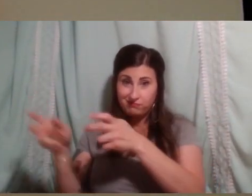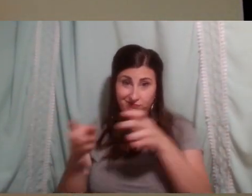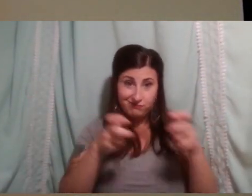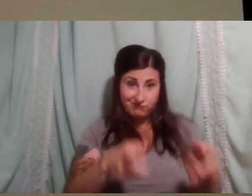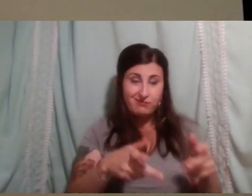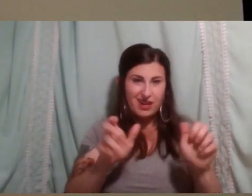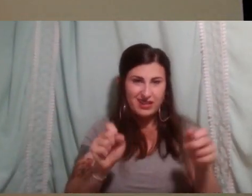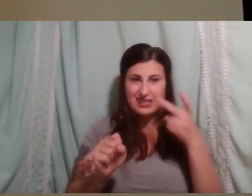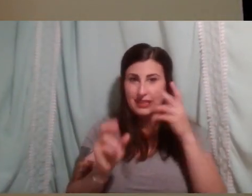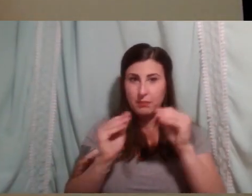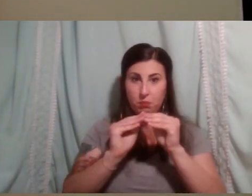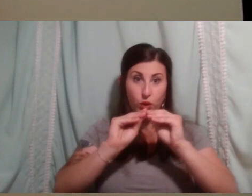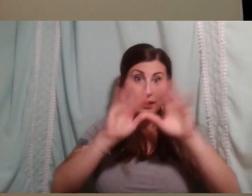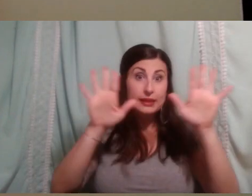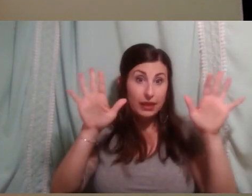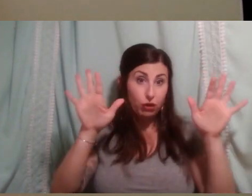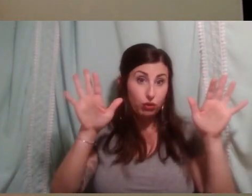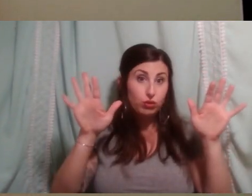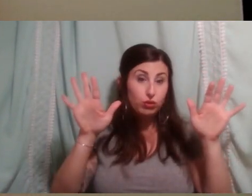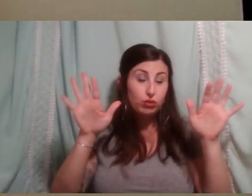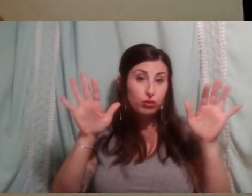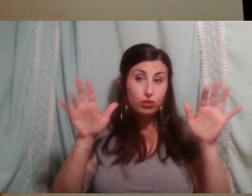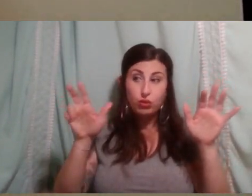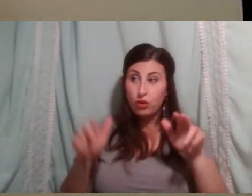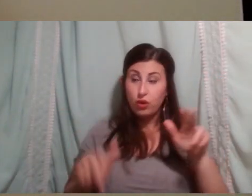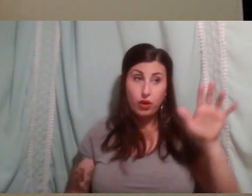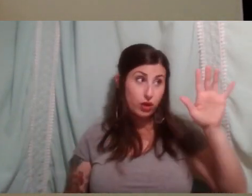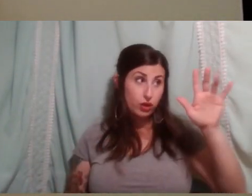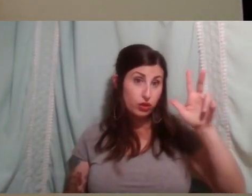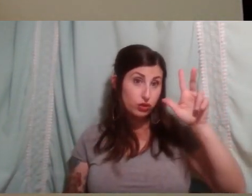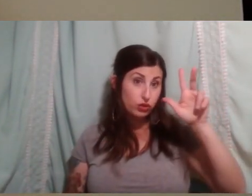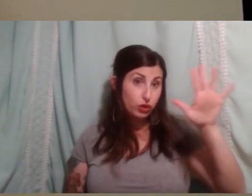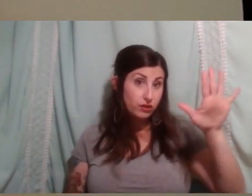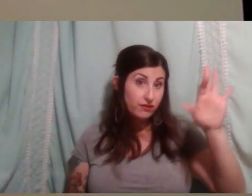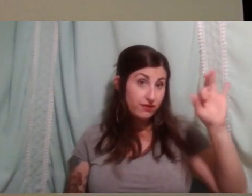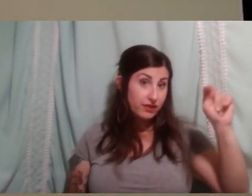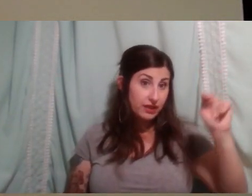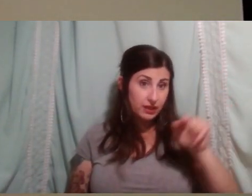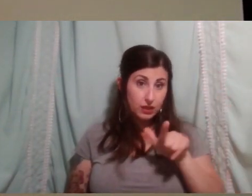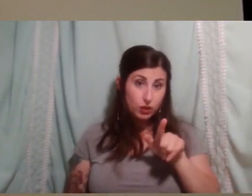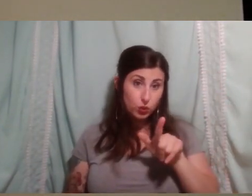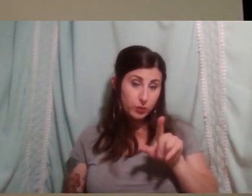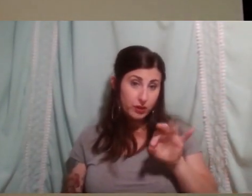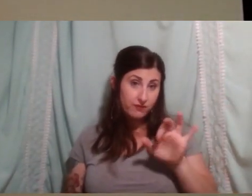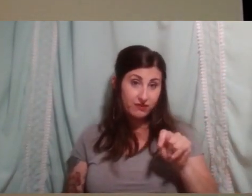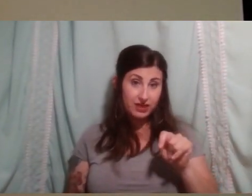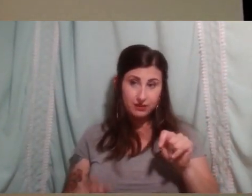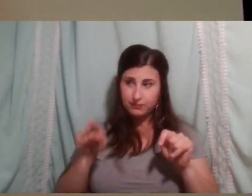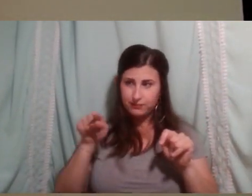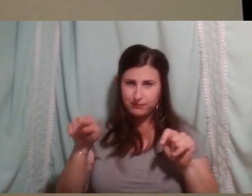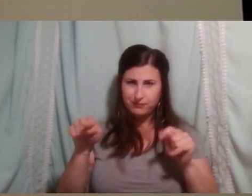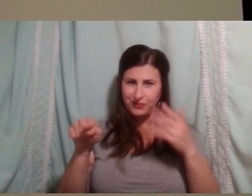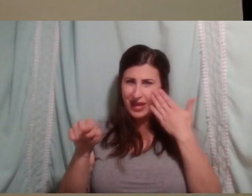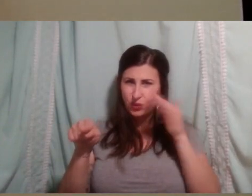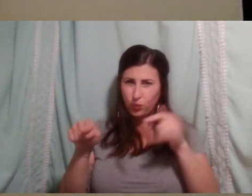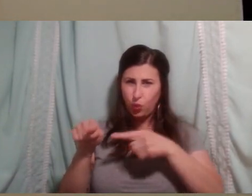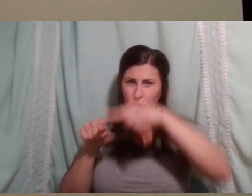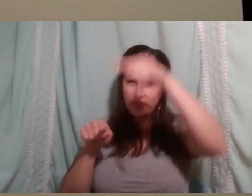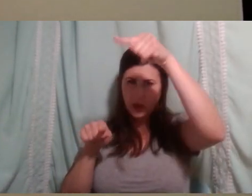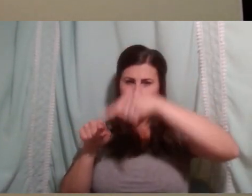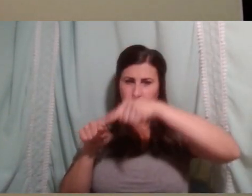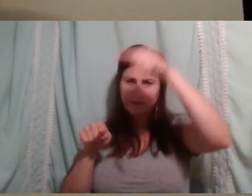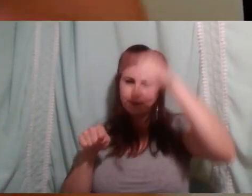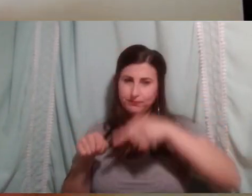this triangle over here so that I can see it clearly, this is 35 feet, this is 21 feet, and I